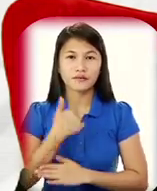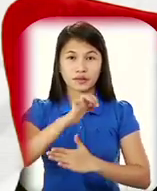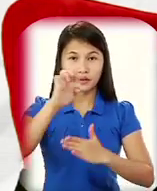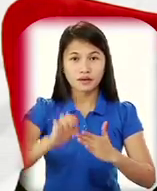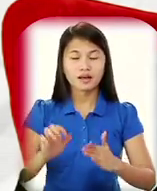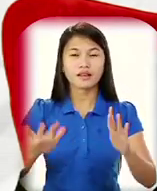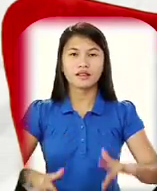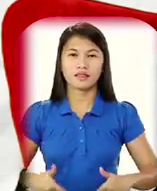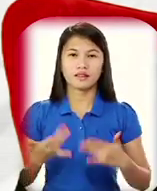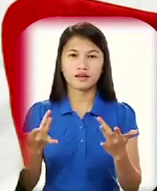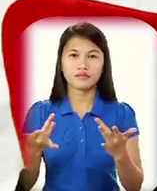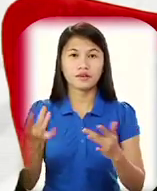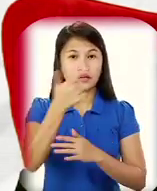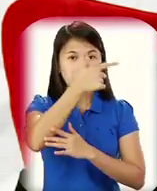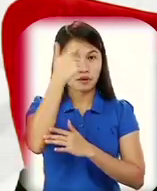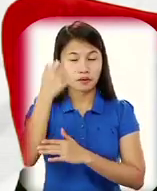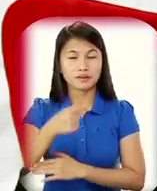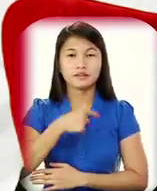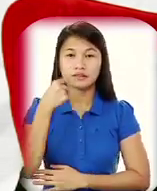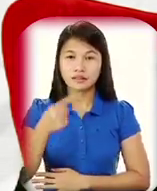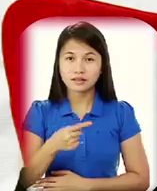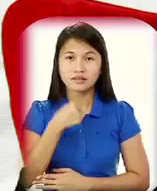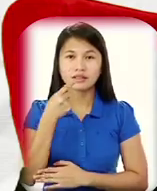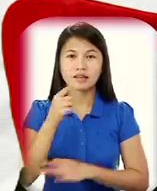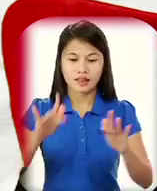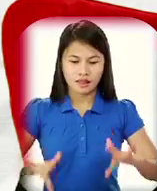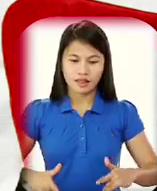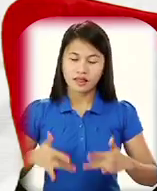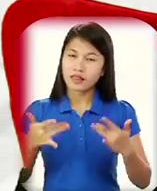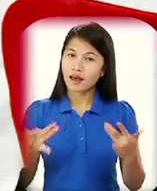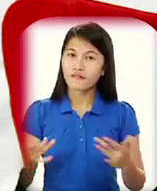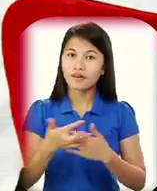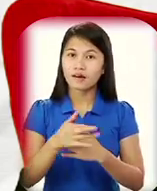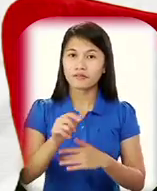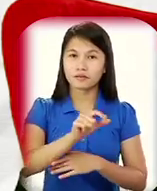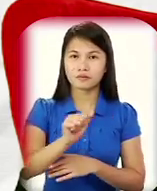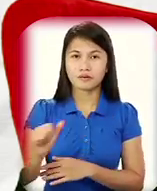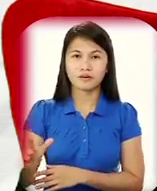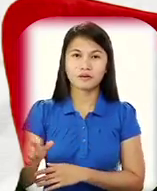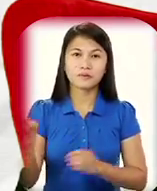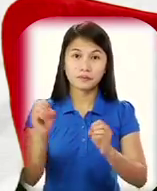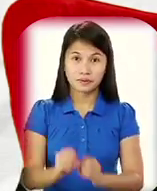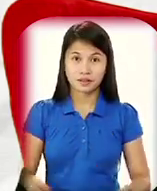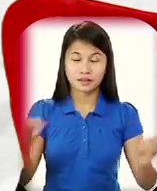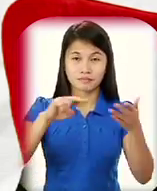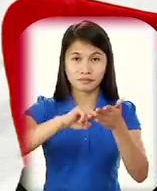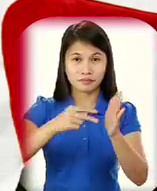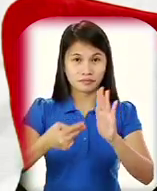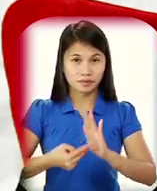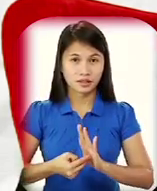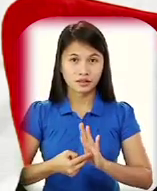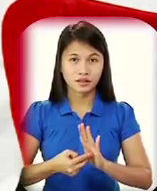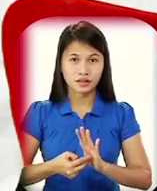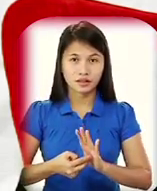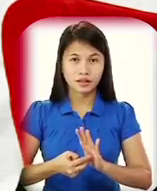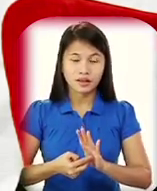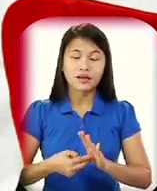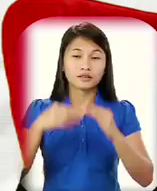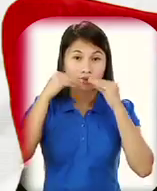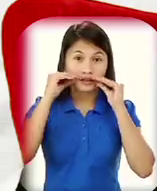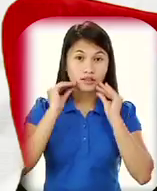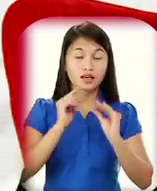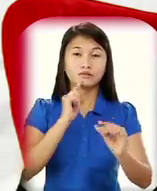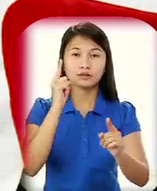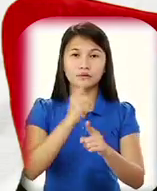themselves, to end their lives, because they say life, after all, has no meaning. And the